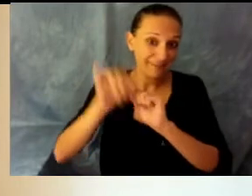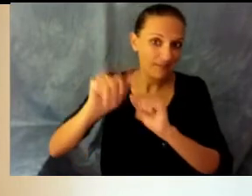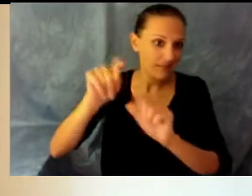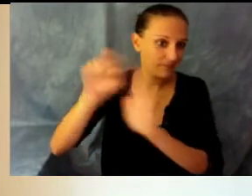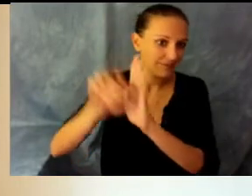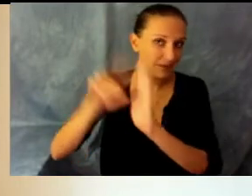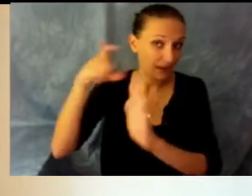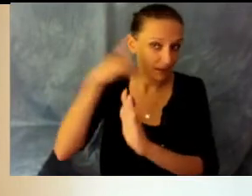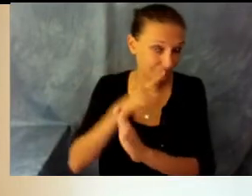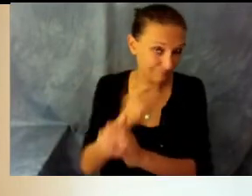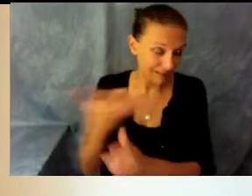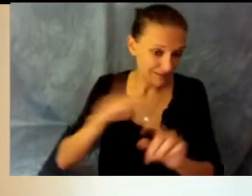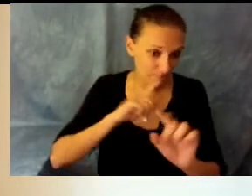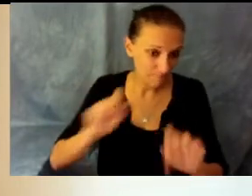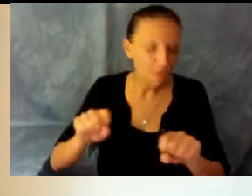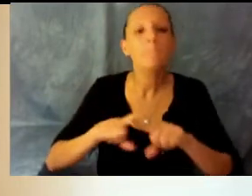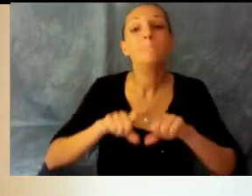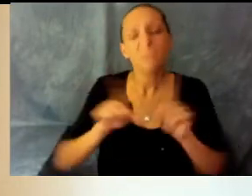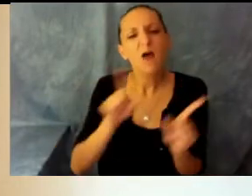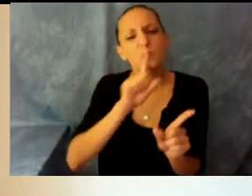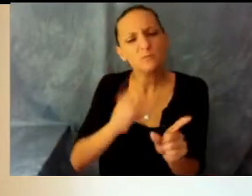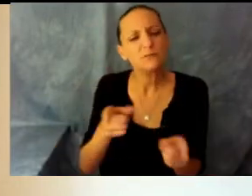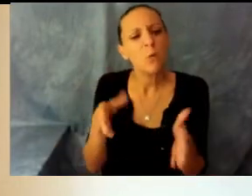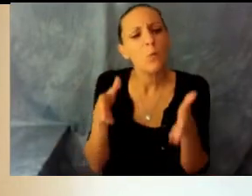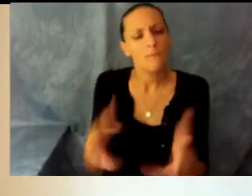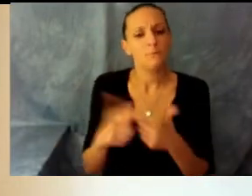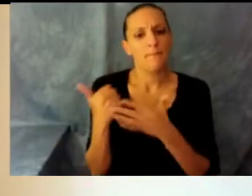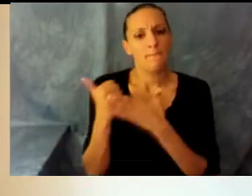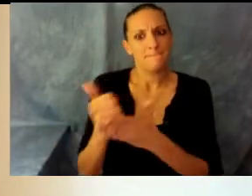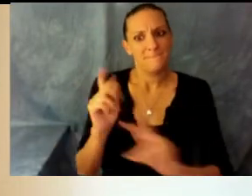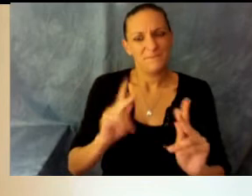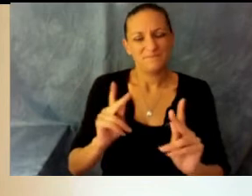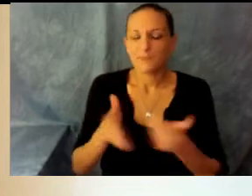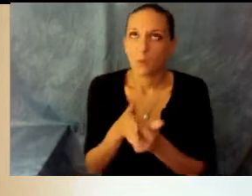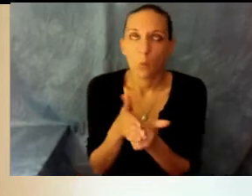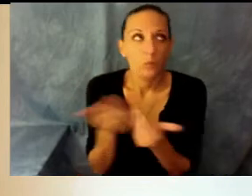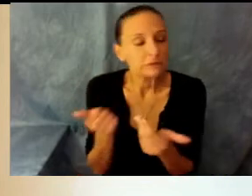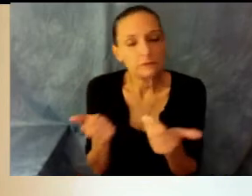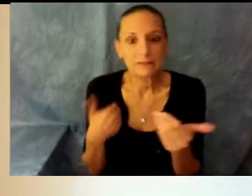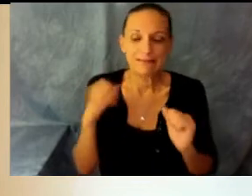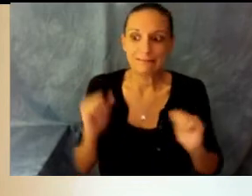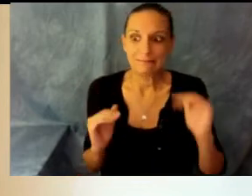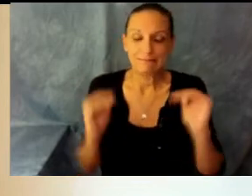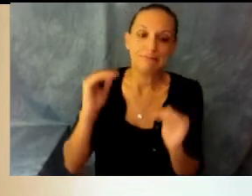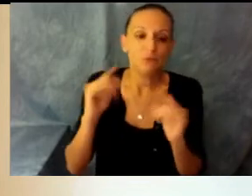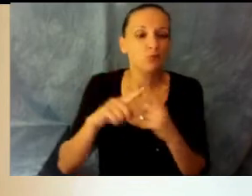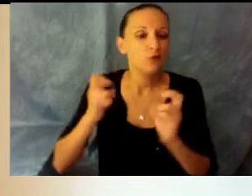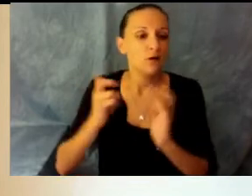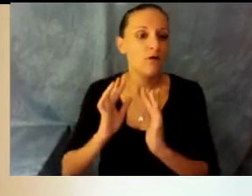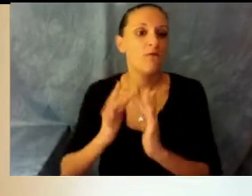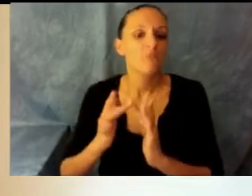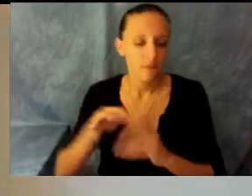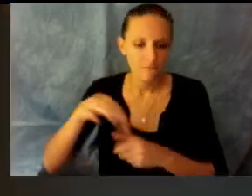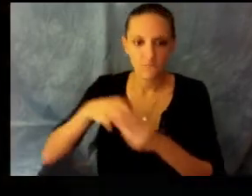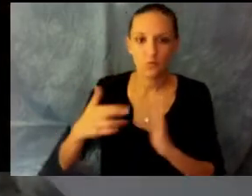is possible. But it really is a way to help people. It's the closest thing I guess I can say to online voter registration in Texas, which we